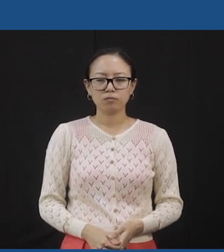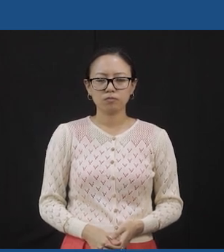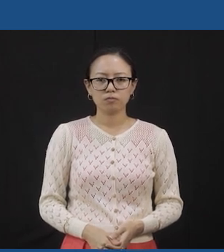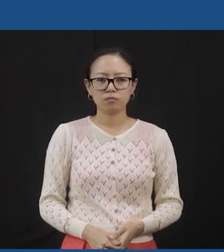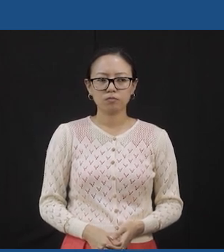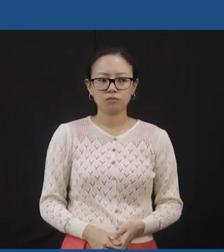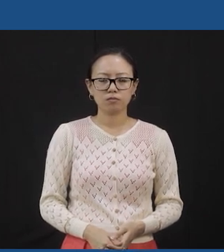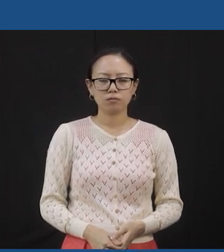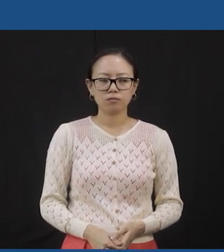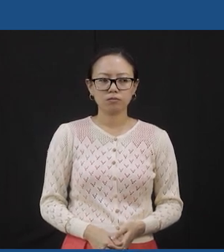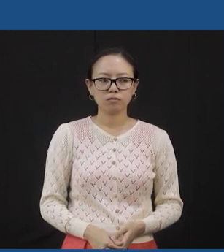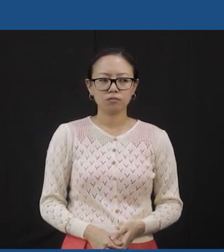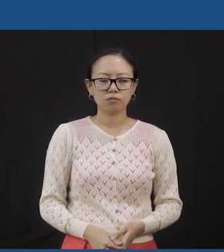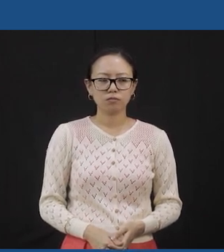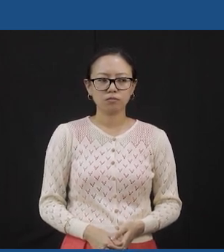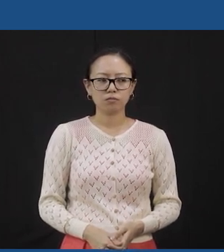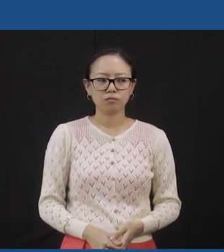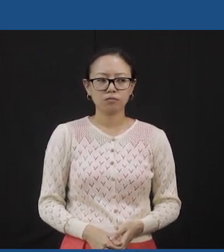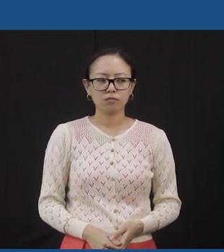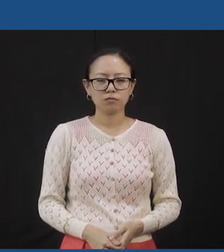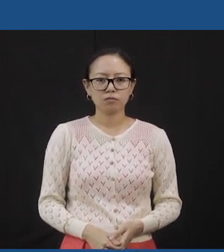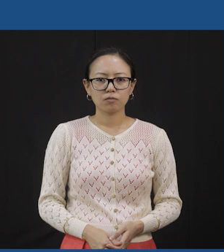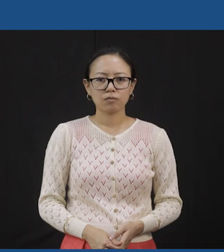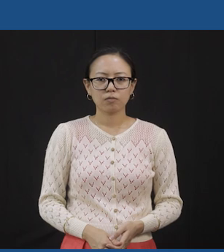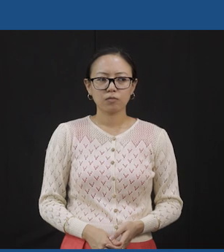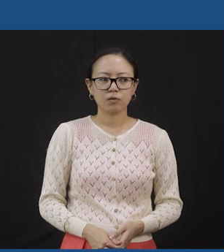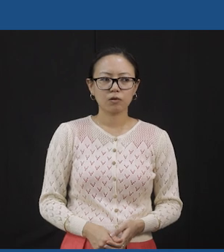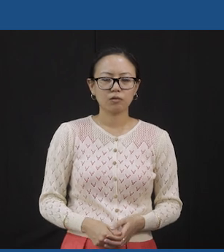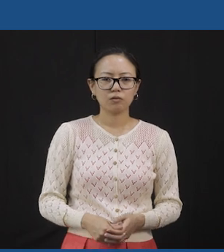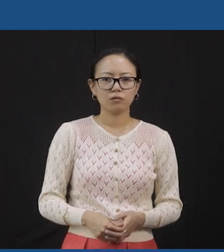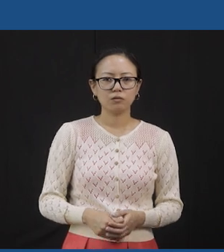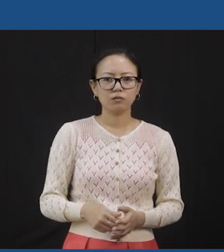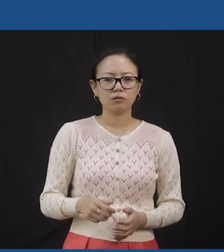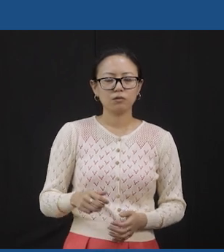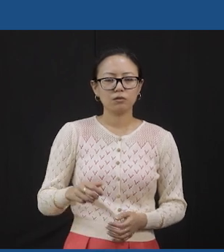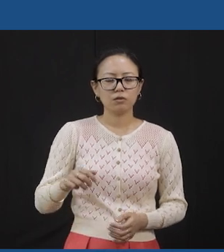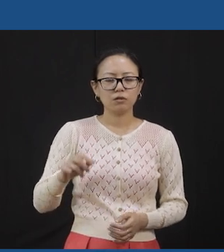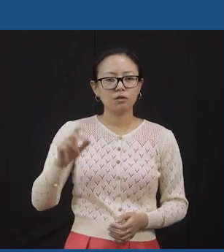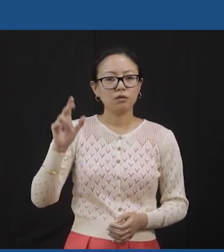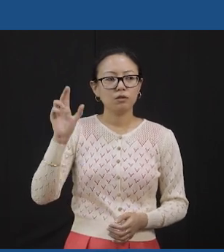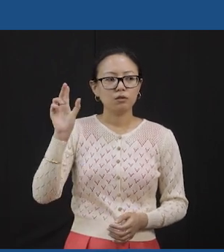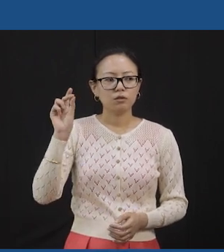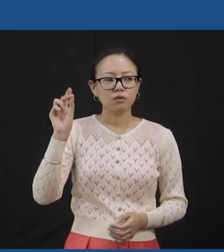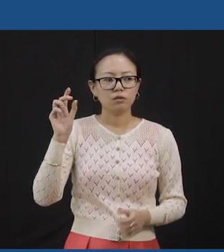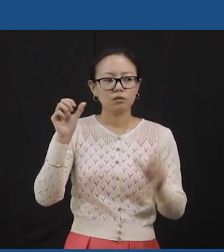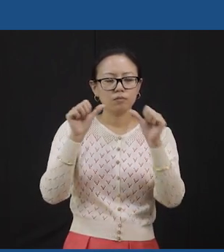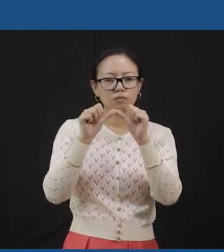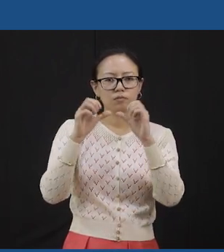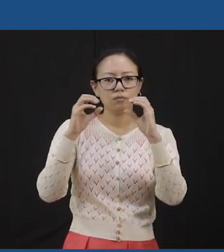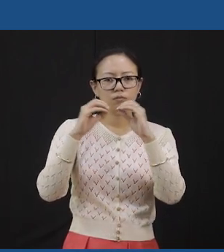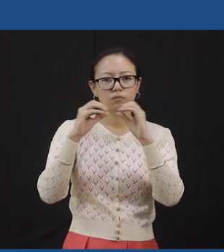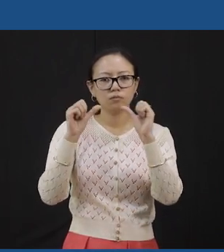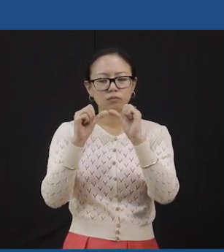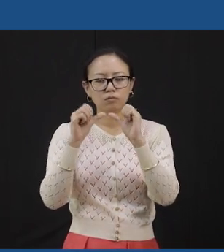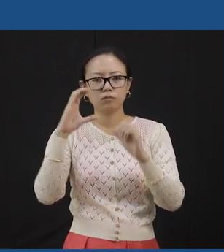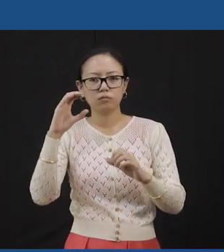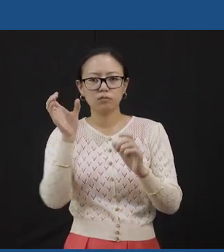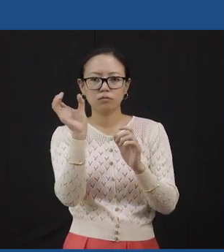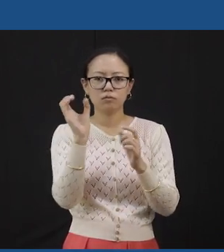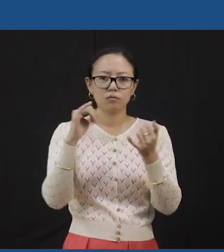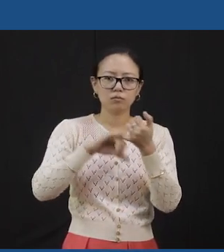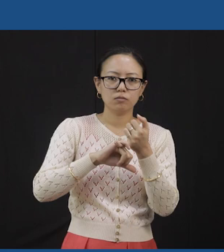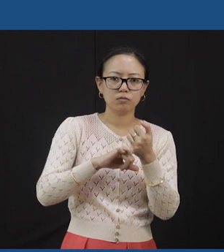now we will calculate the second bits, second abacus, the yellow bits, 1 and